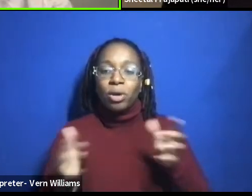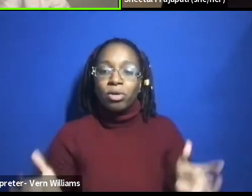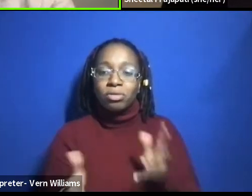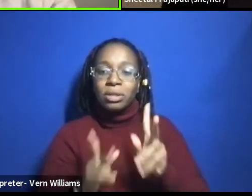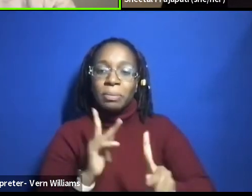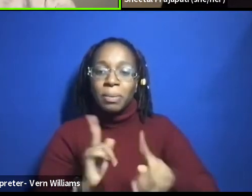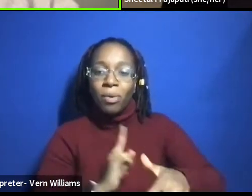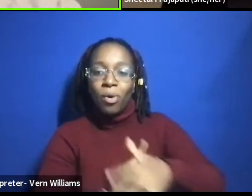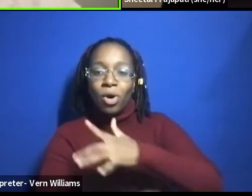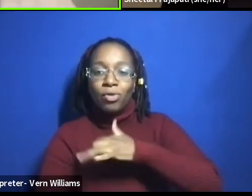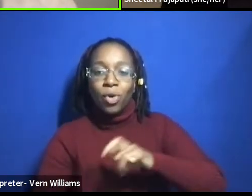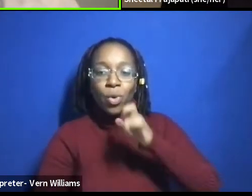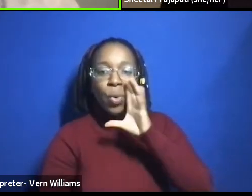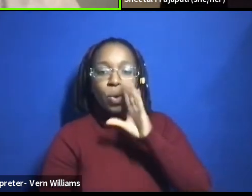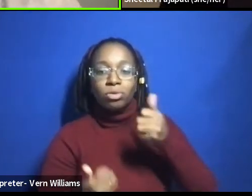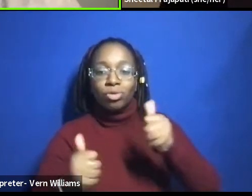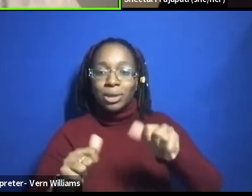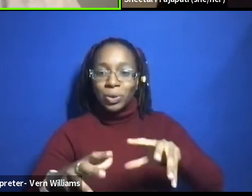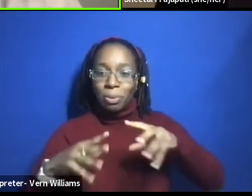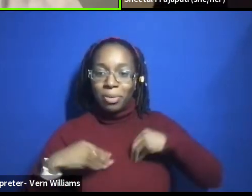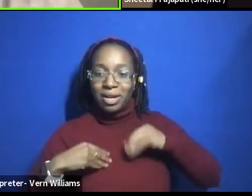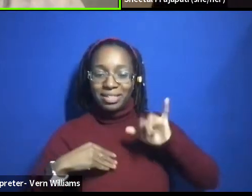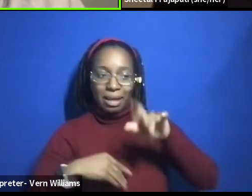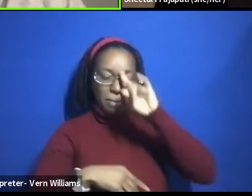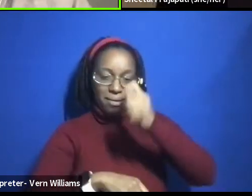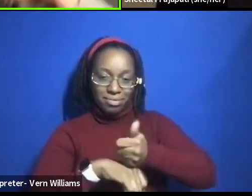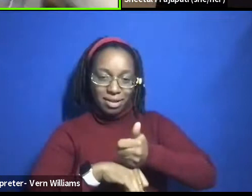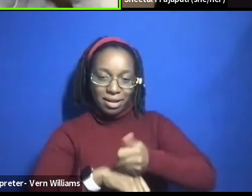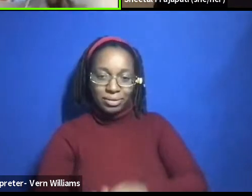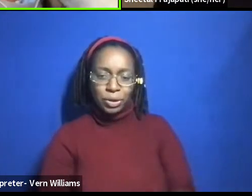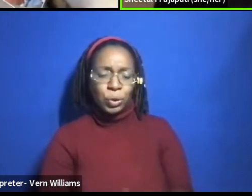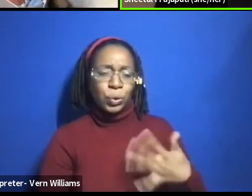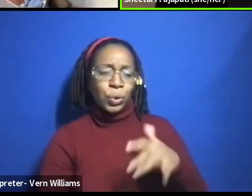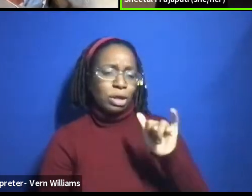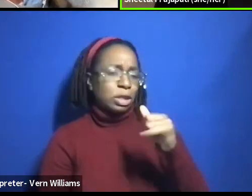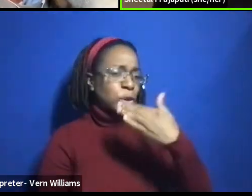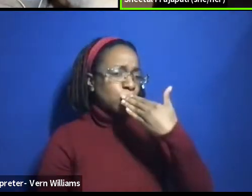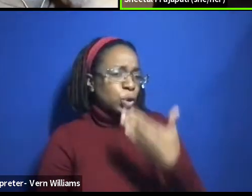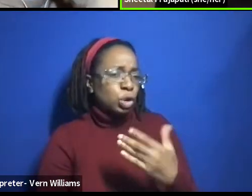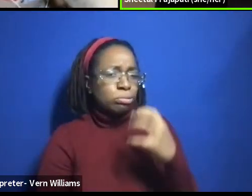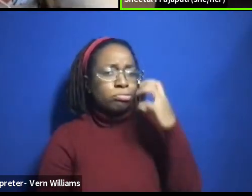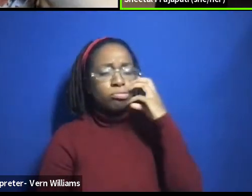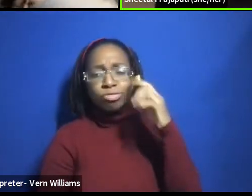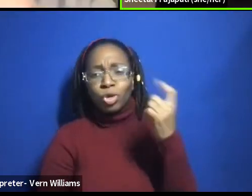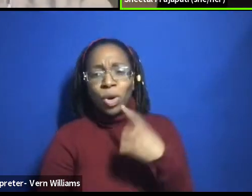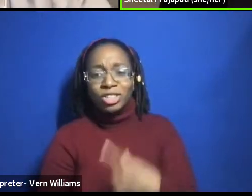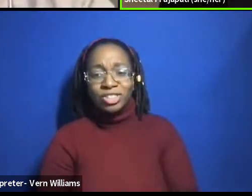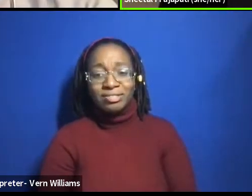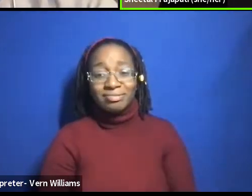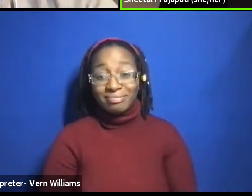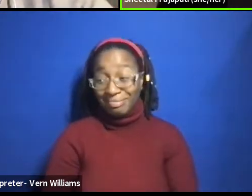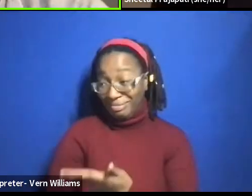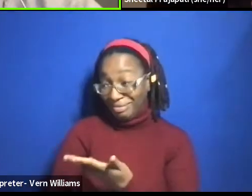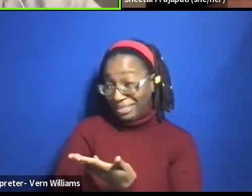that mindset? It's a really good question. You have thoughts about that, Pablo?